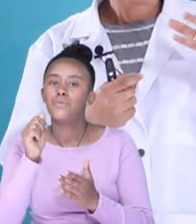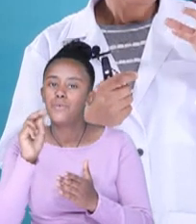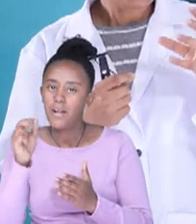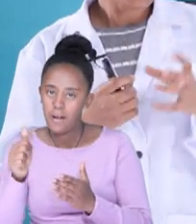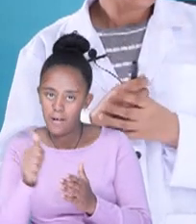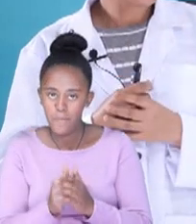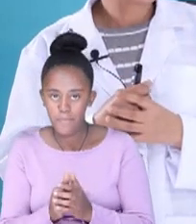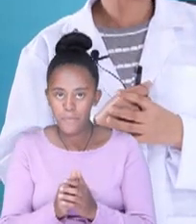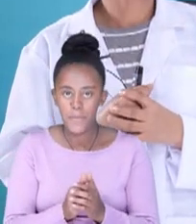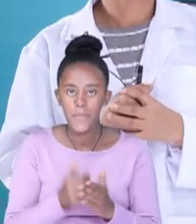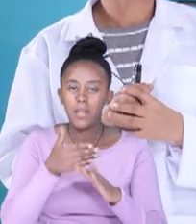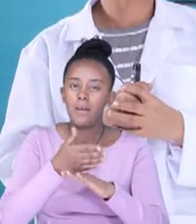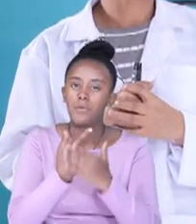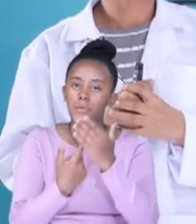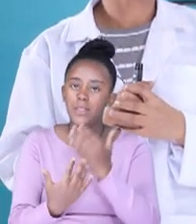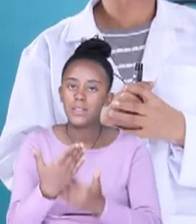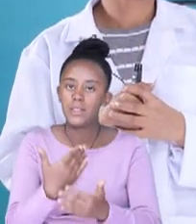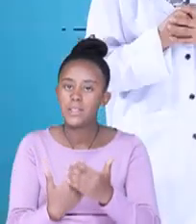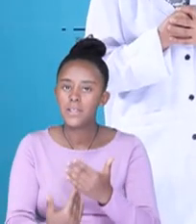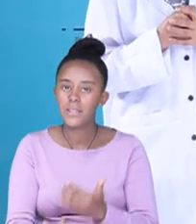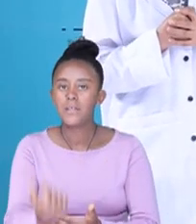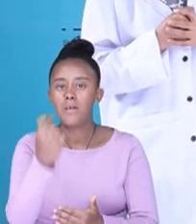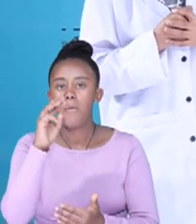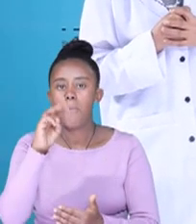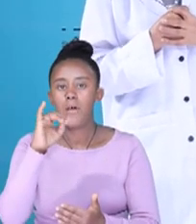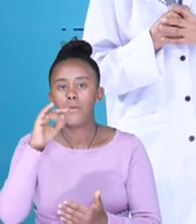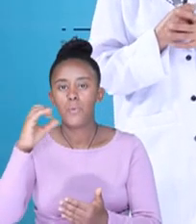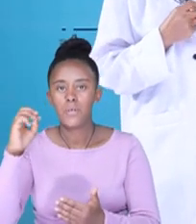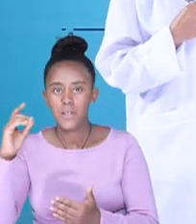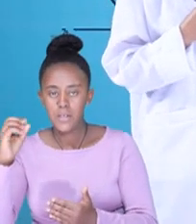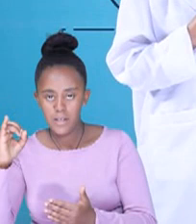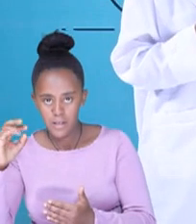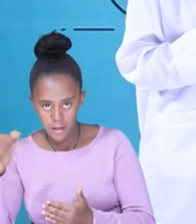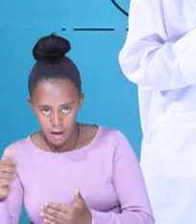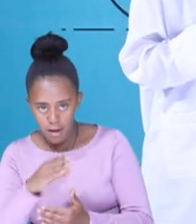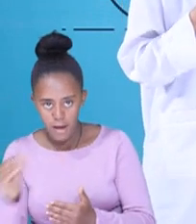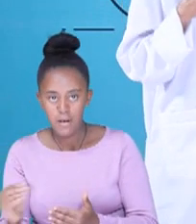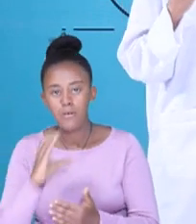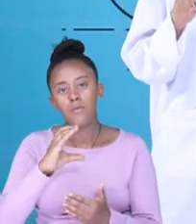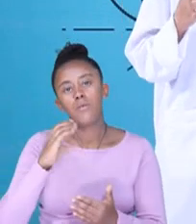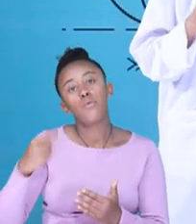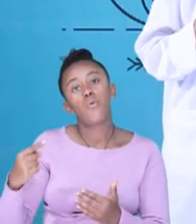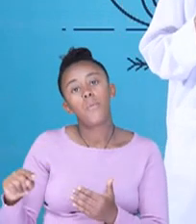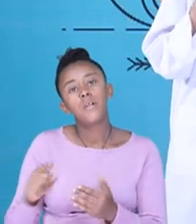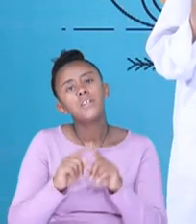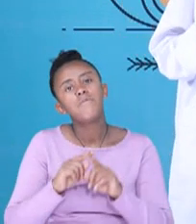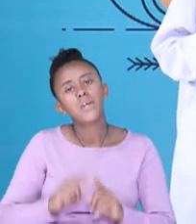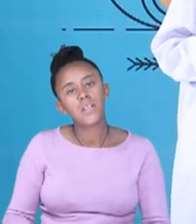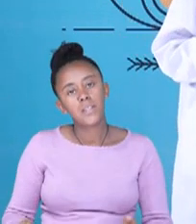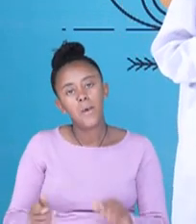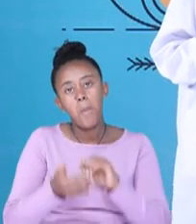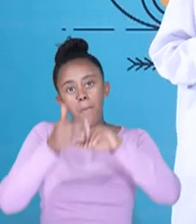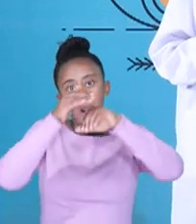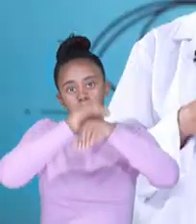After we discussed the mitochondria and chloroplast, we have seen different